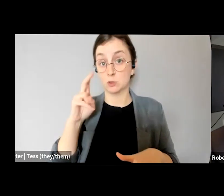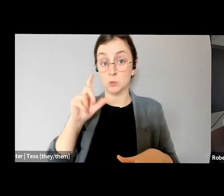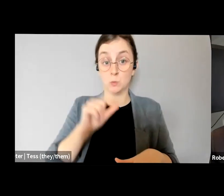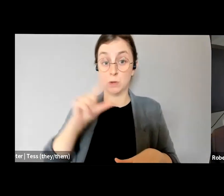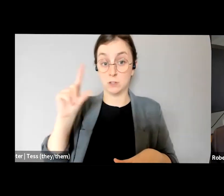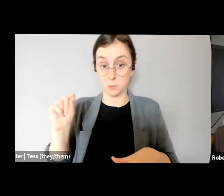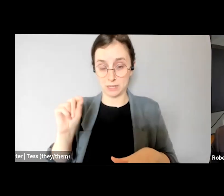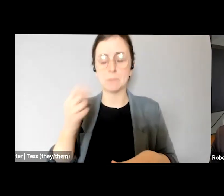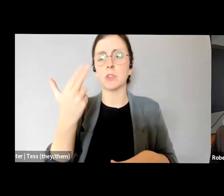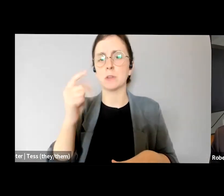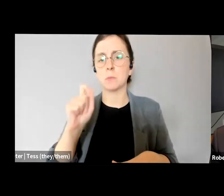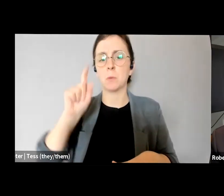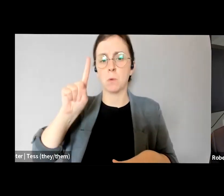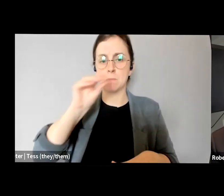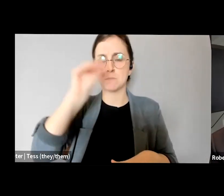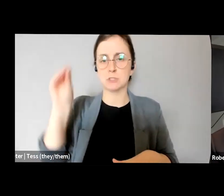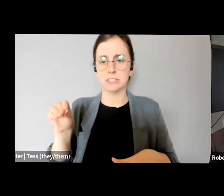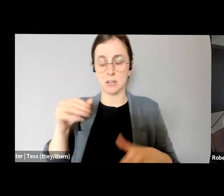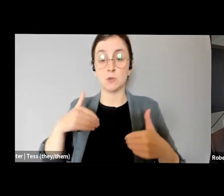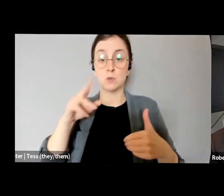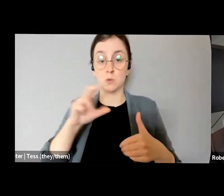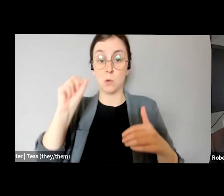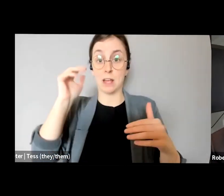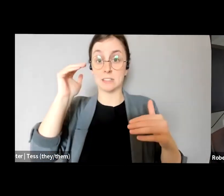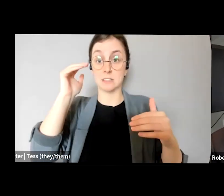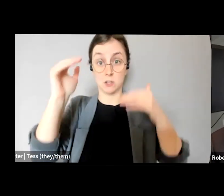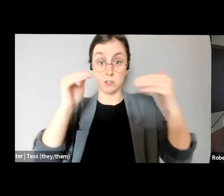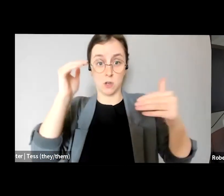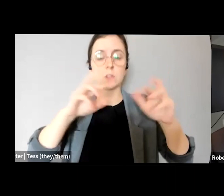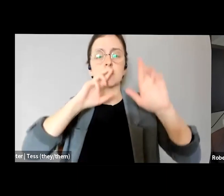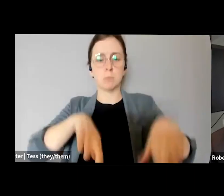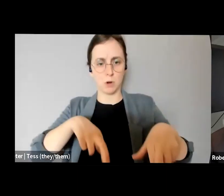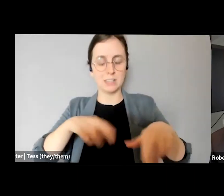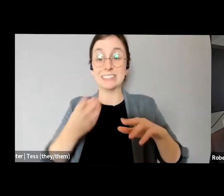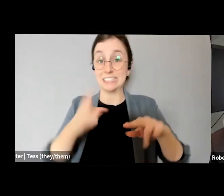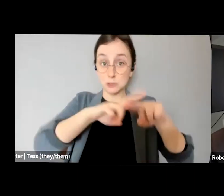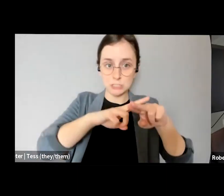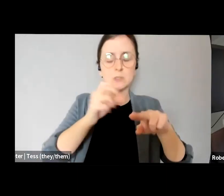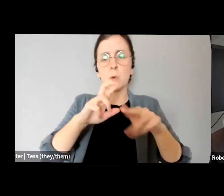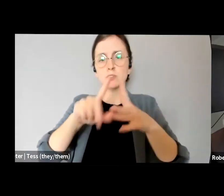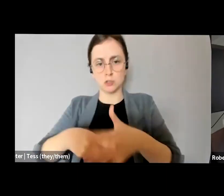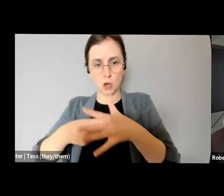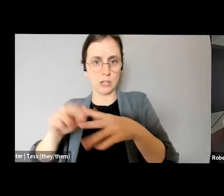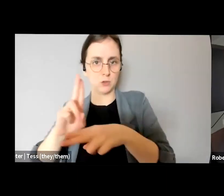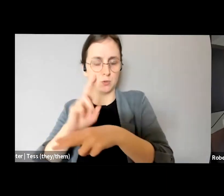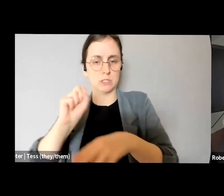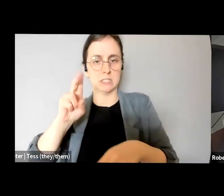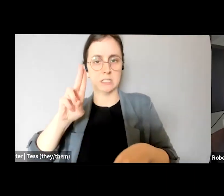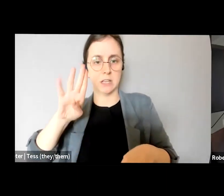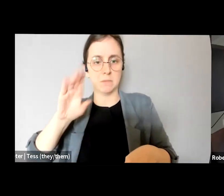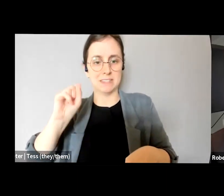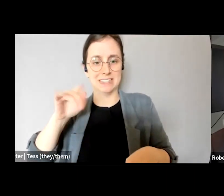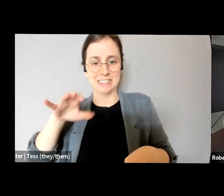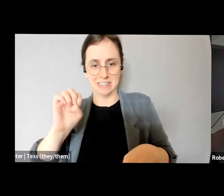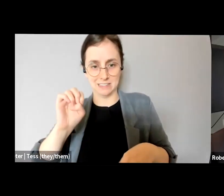13.1% of US adults reported starting or increasing use of substances. So those increasing use of substances also